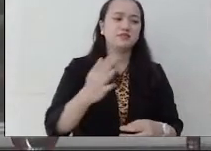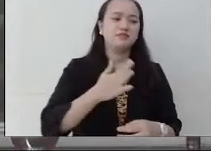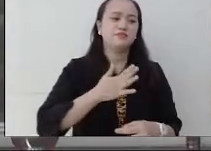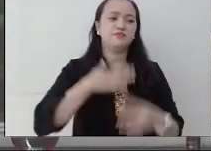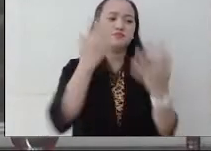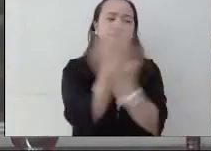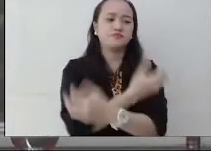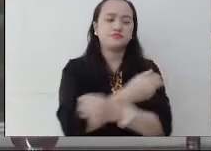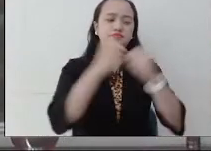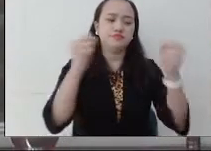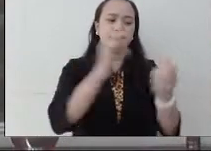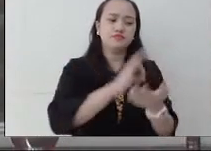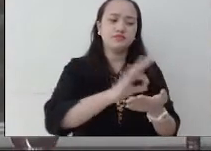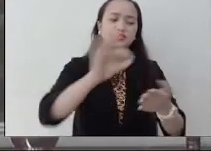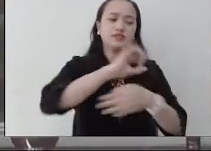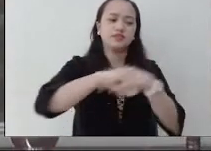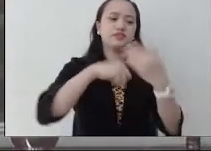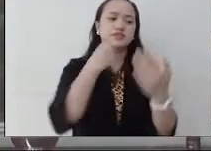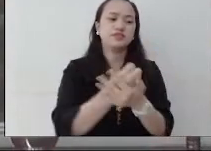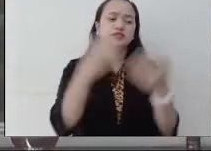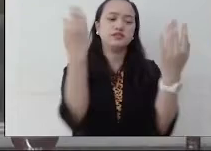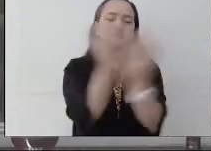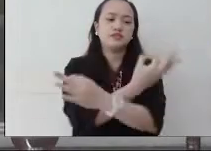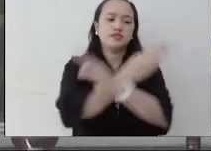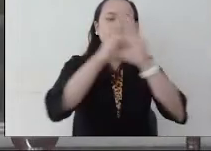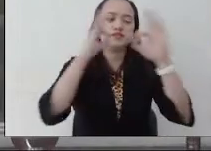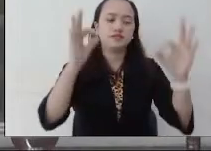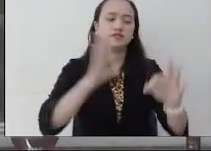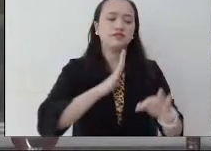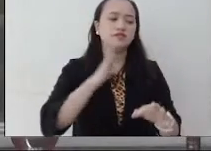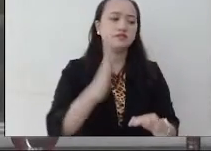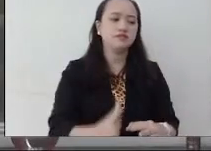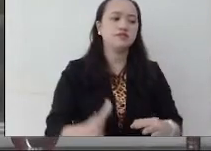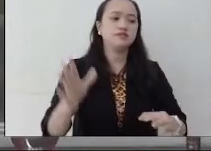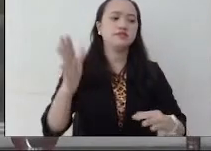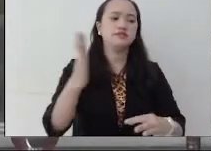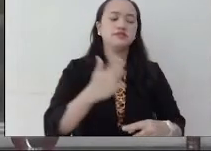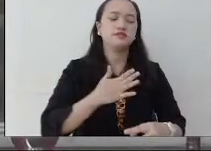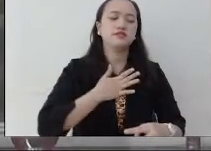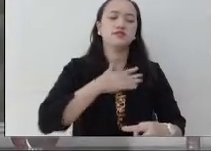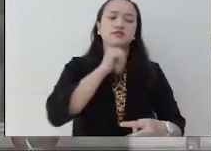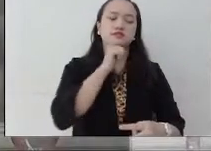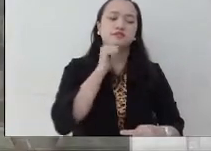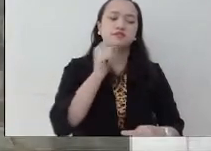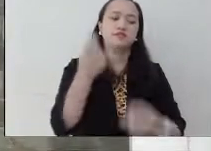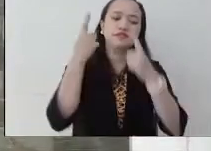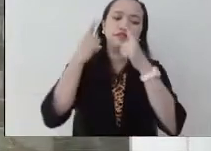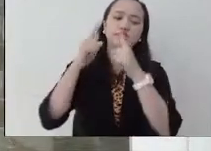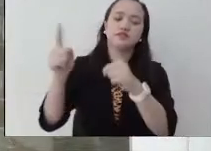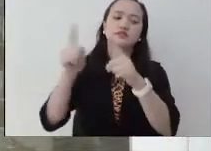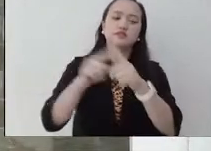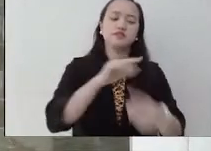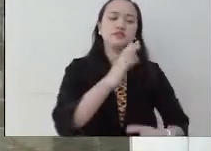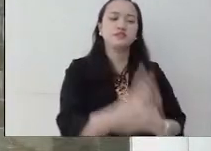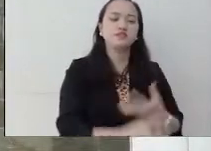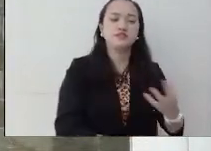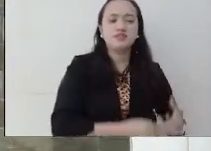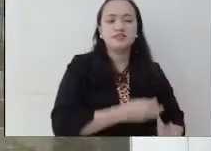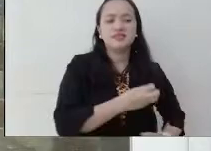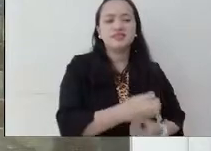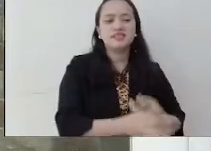tell. I'm saved and forgiven, set free always well. I'm not going